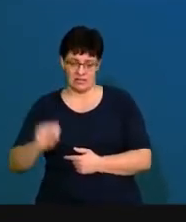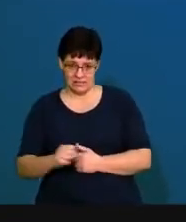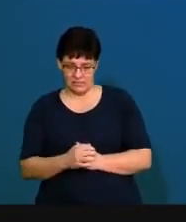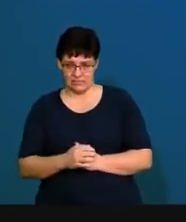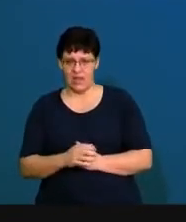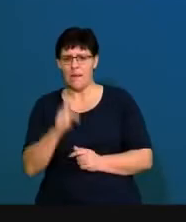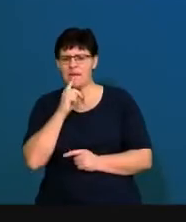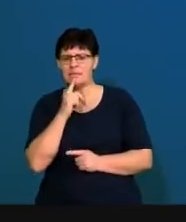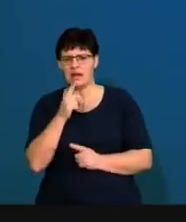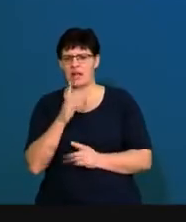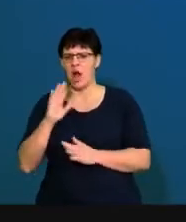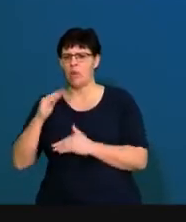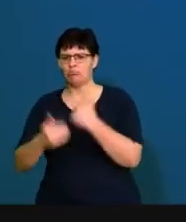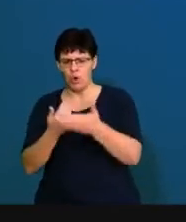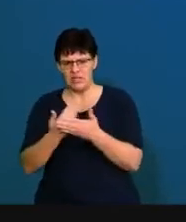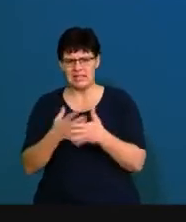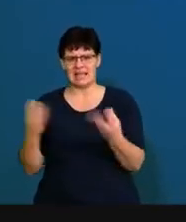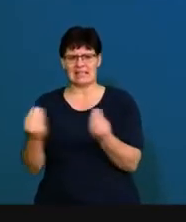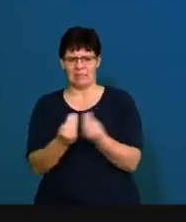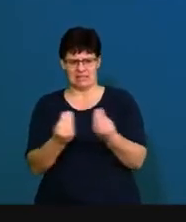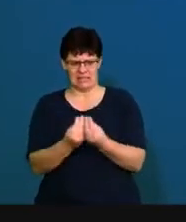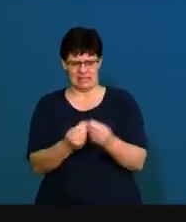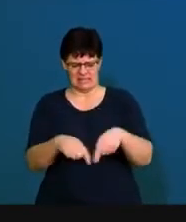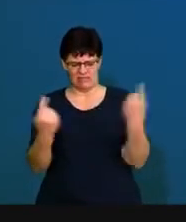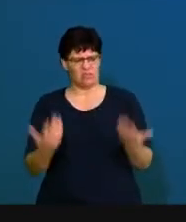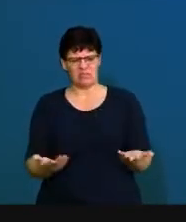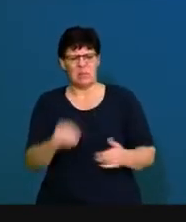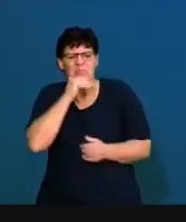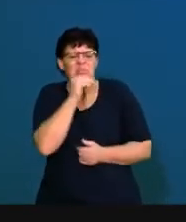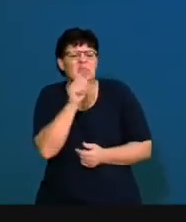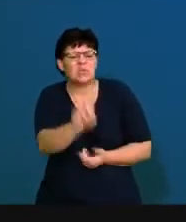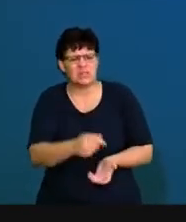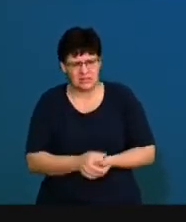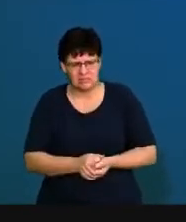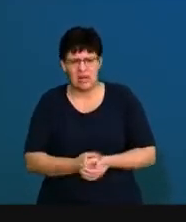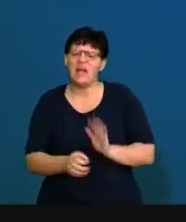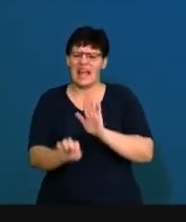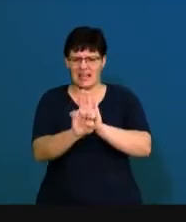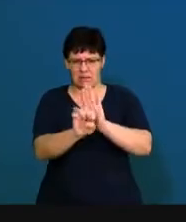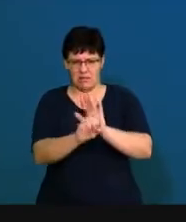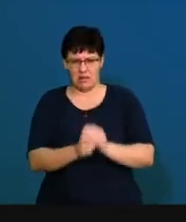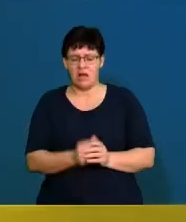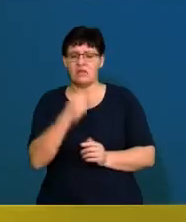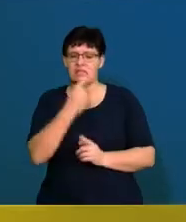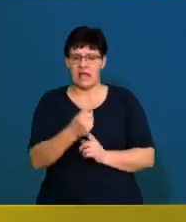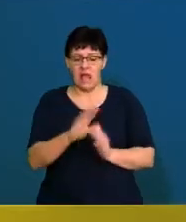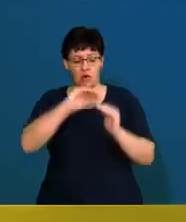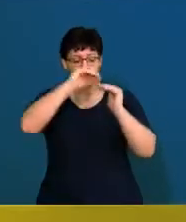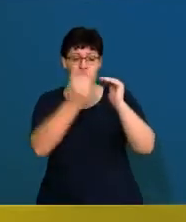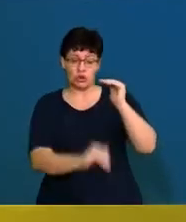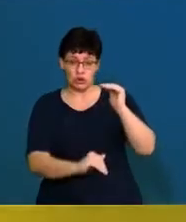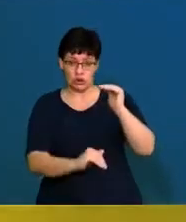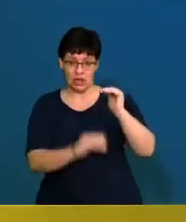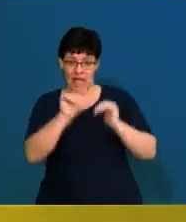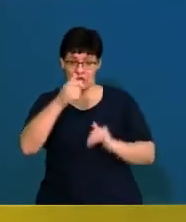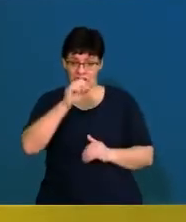to distinguish between a process and a substance. Now, what do we mean by that? Let's make a particular example. When we talk of a